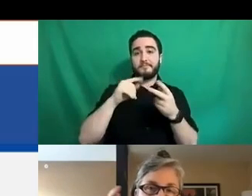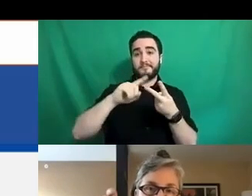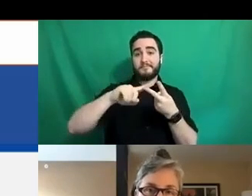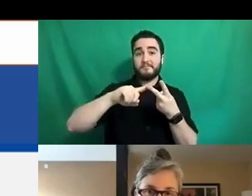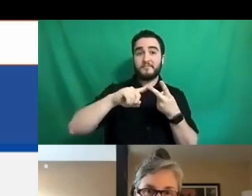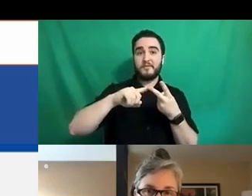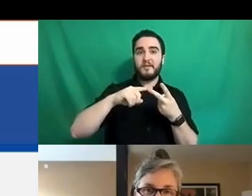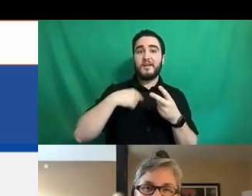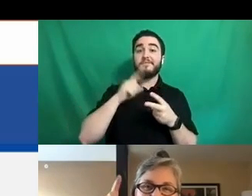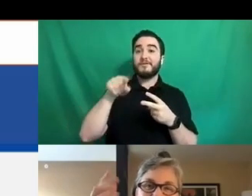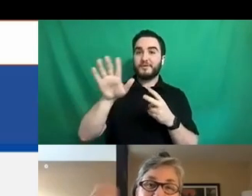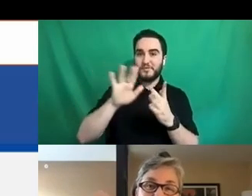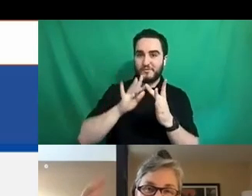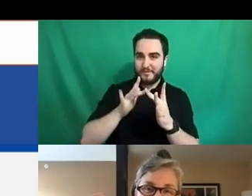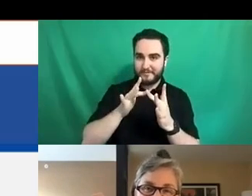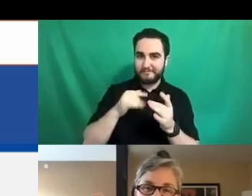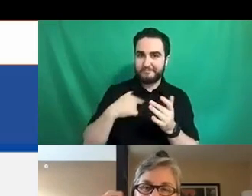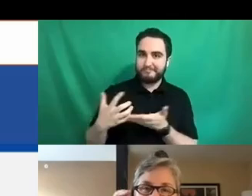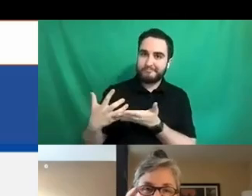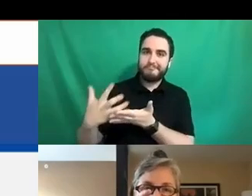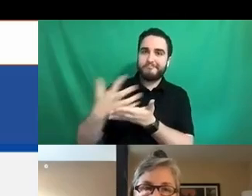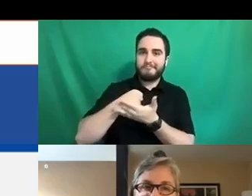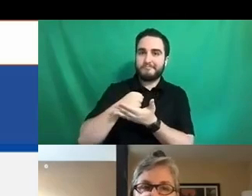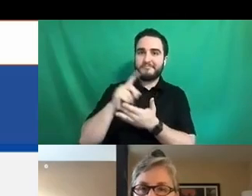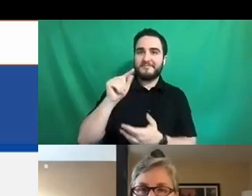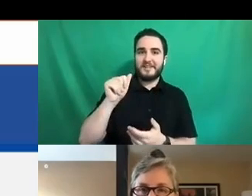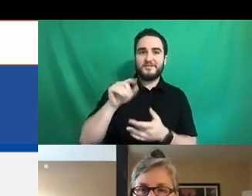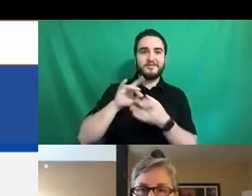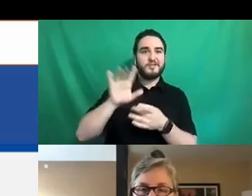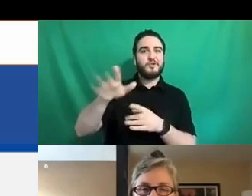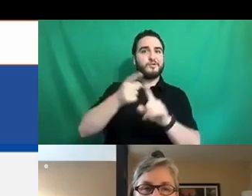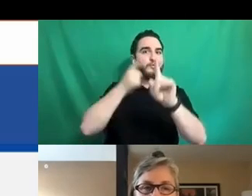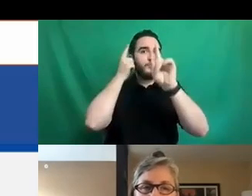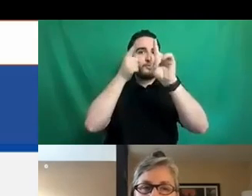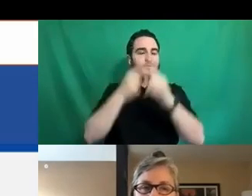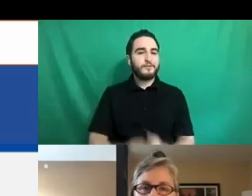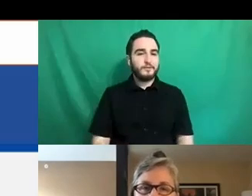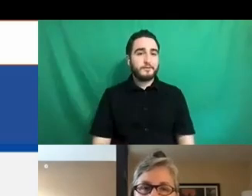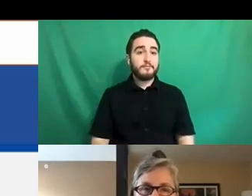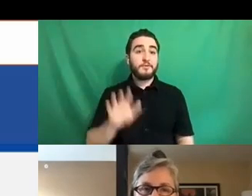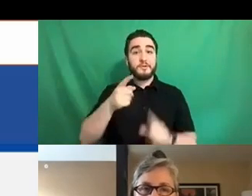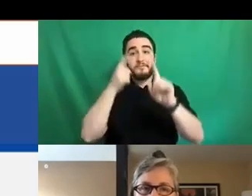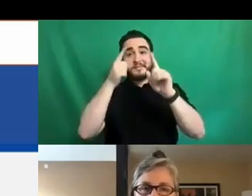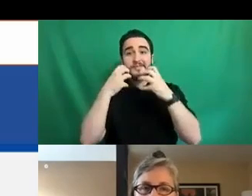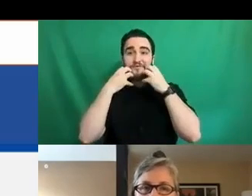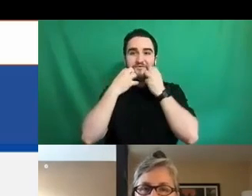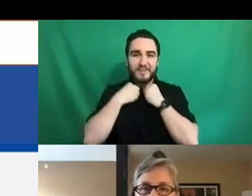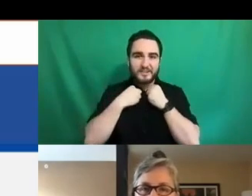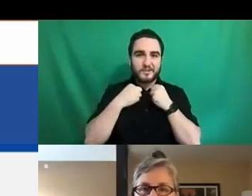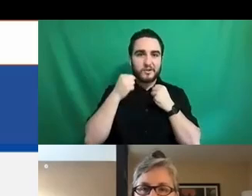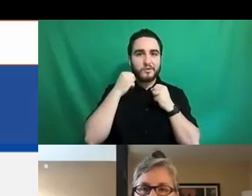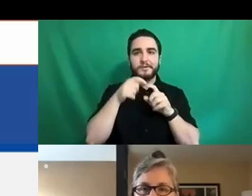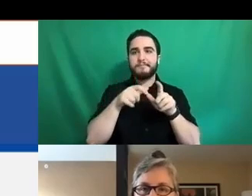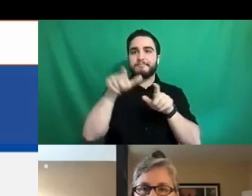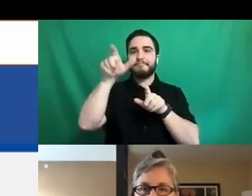to your website and I collect data about what your mission is. Your mission and values are going to be presented on the left side